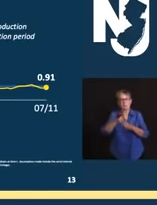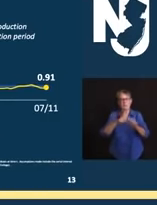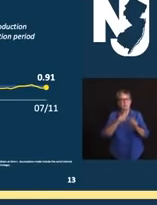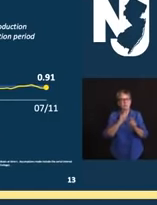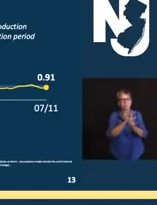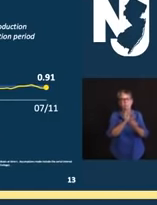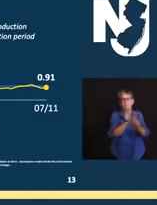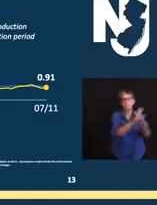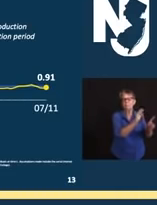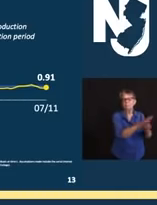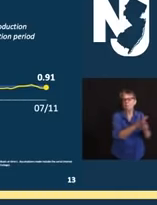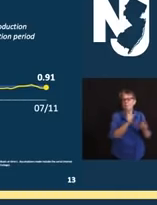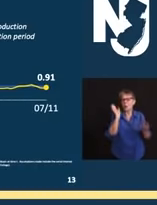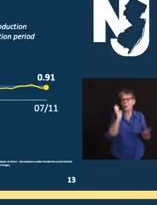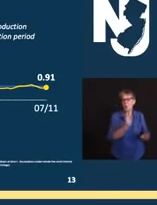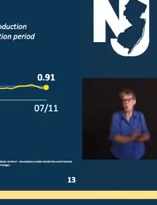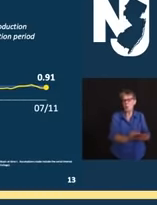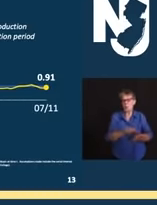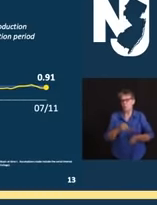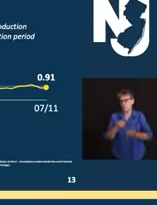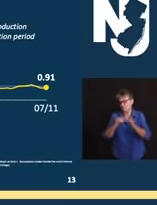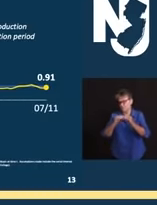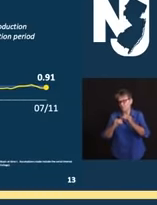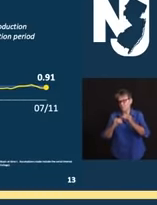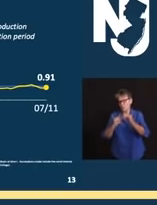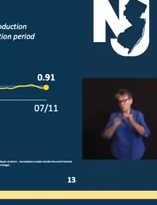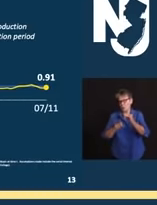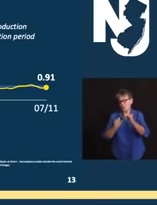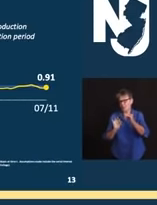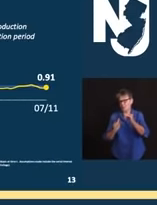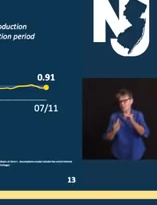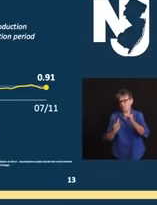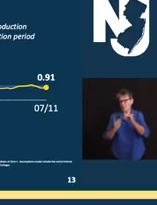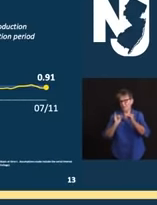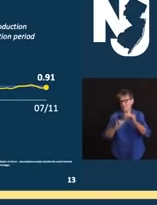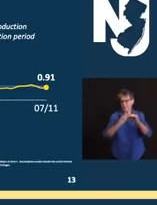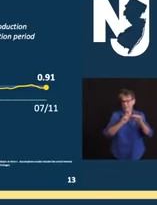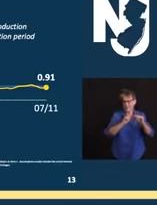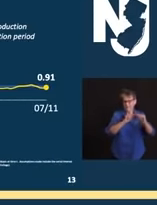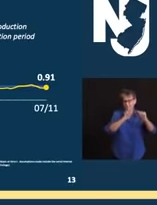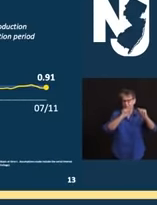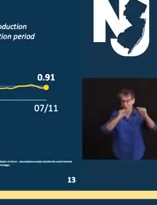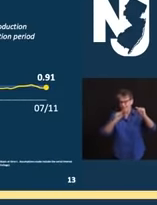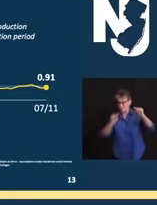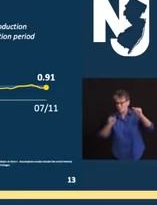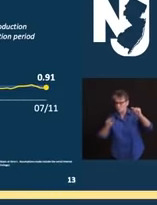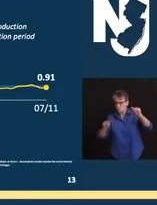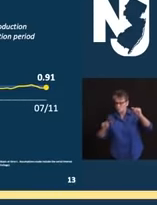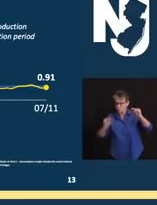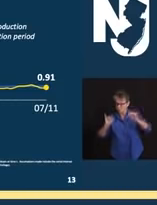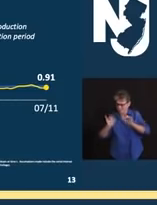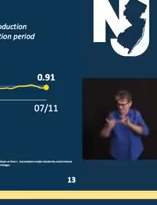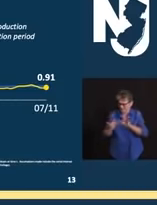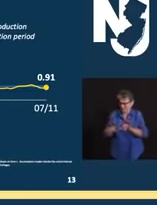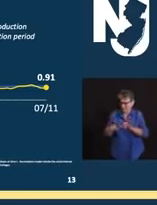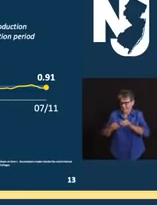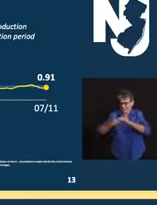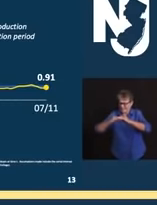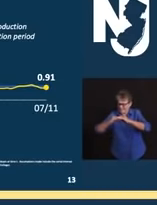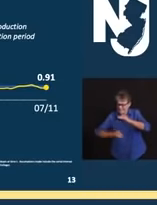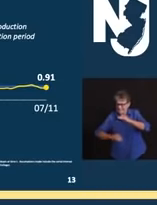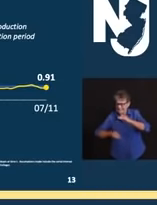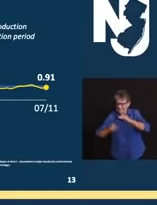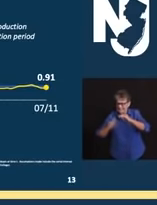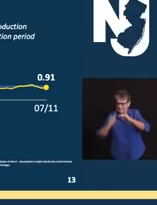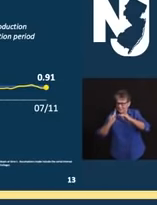0.91. And this number continues to decline from last week and means, please God, we can keep it there, a slowing spread. That's